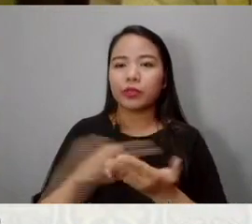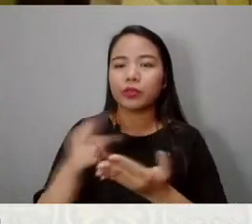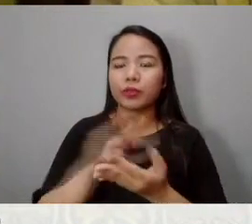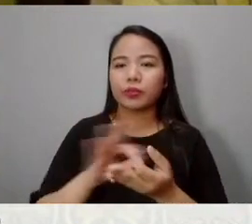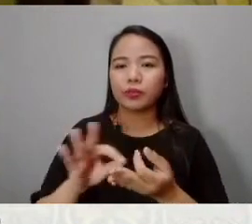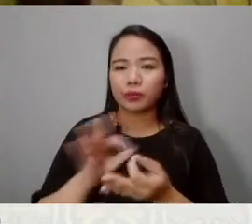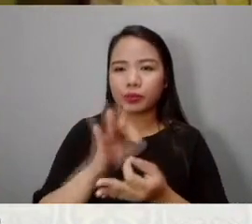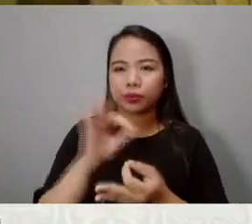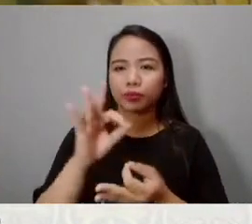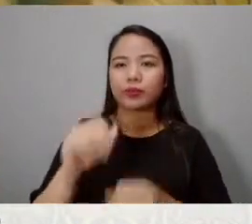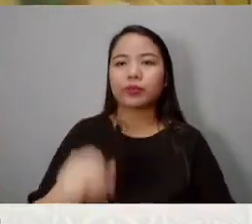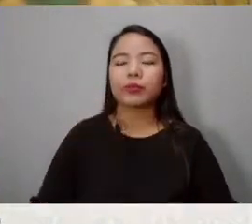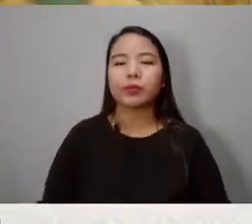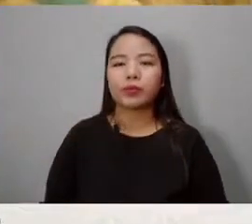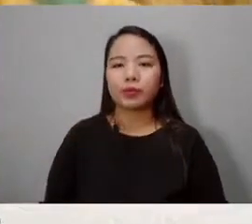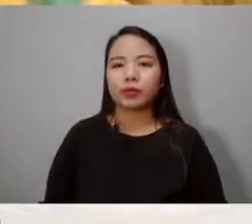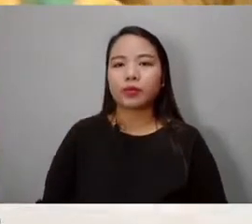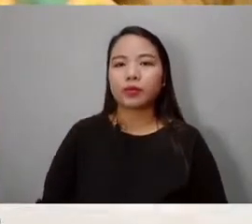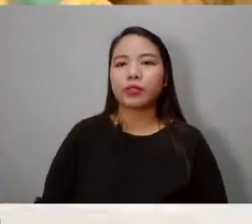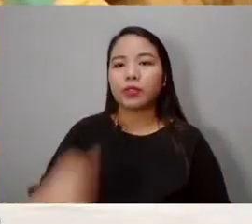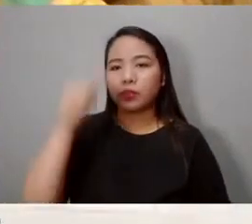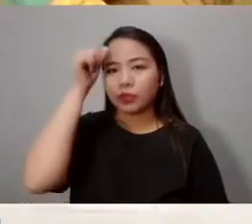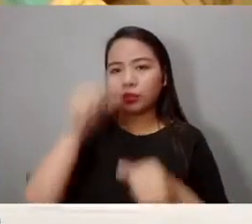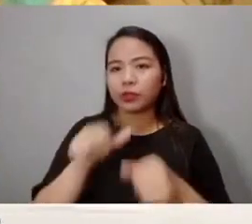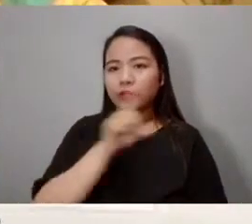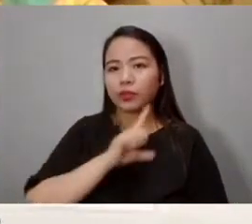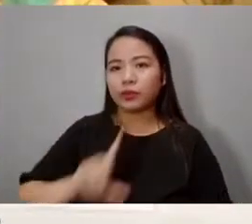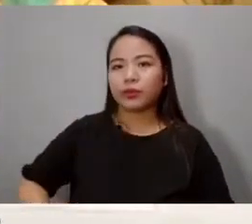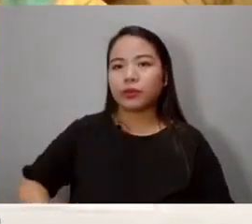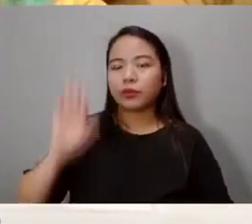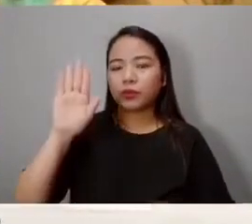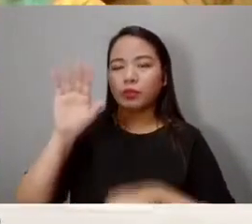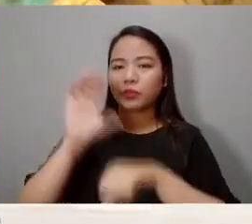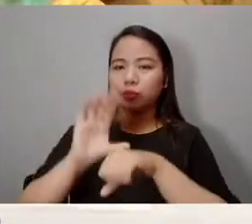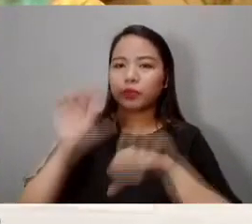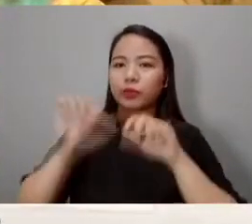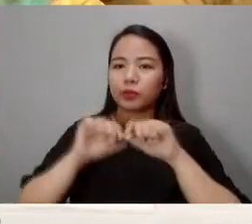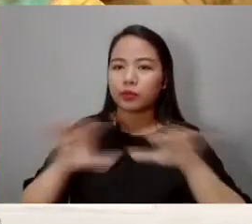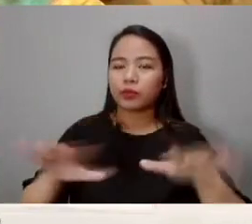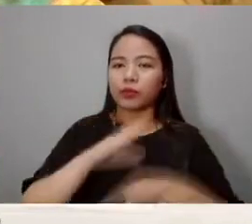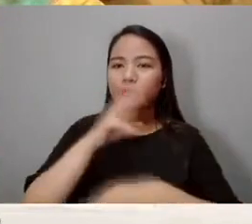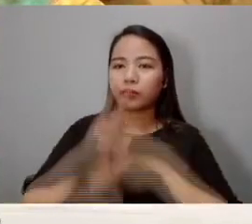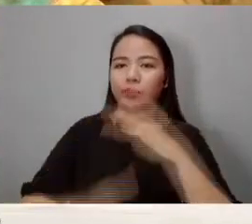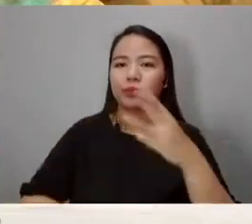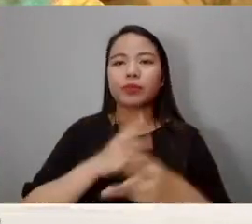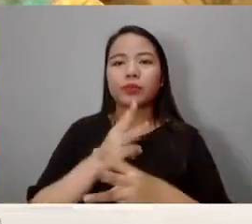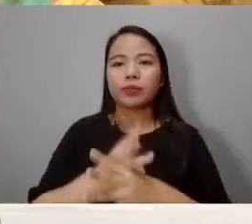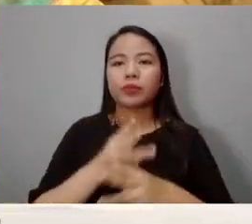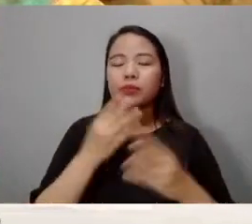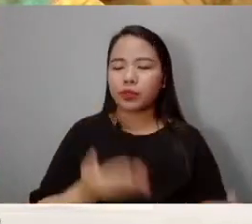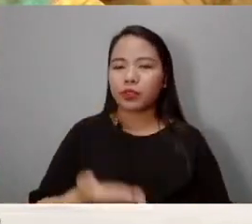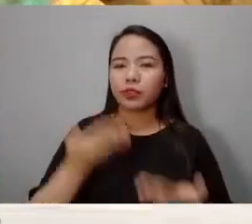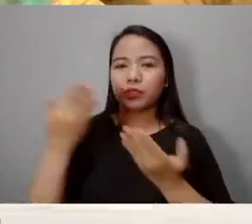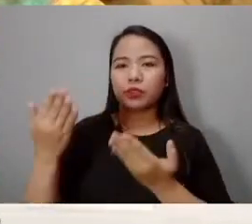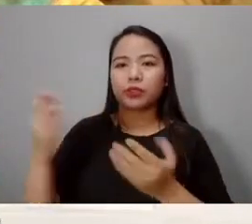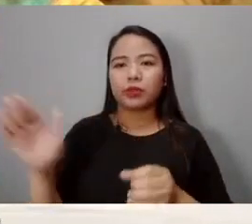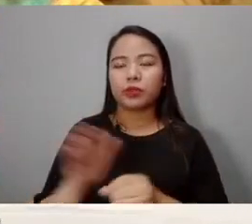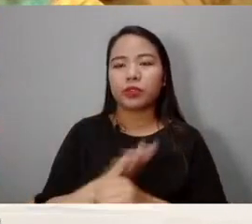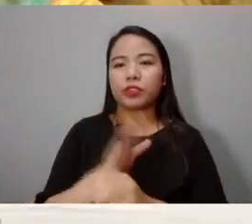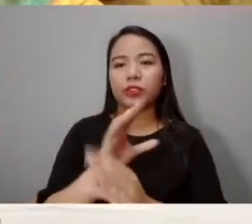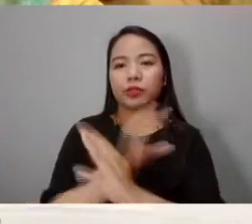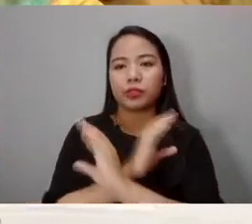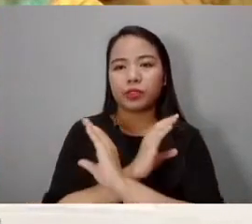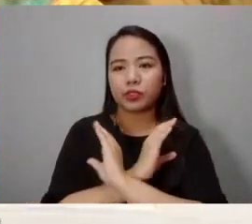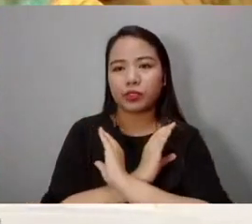Spirit. Remember, Lord, your church spread throughout the world, and bring her to the fullness of